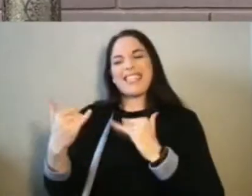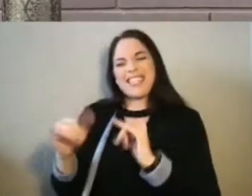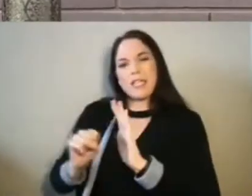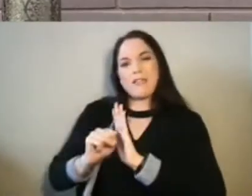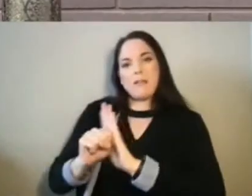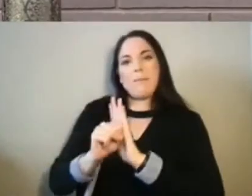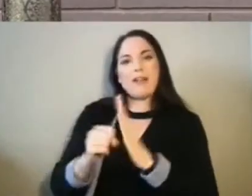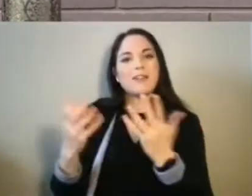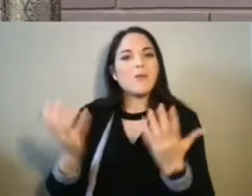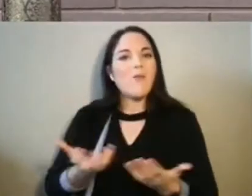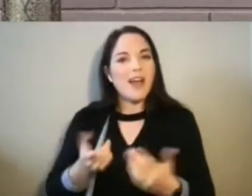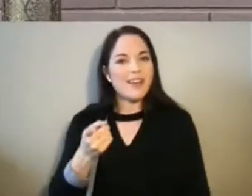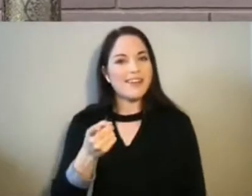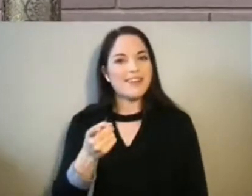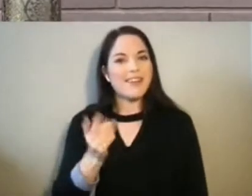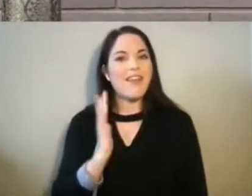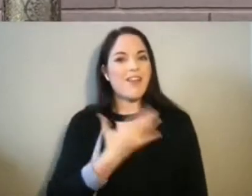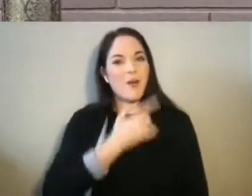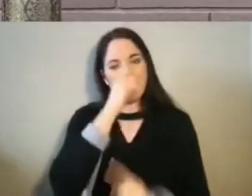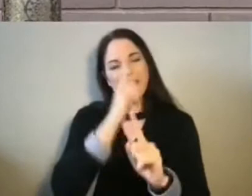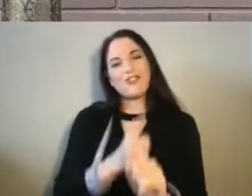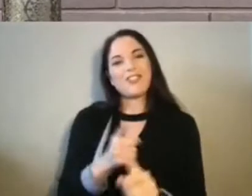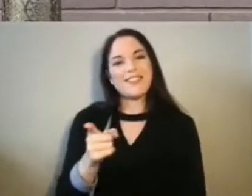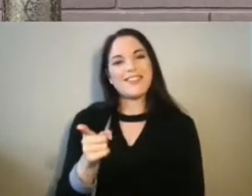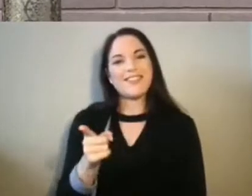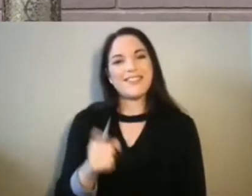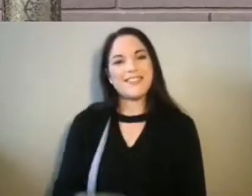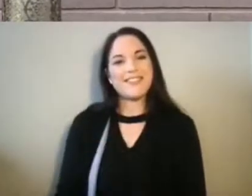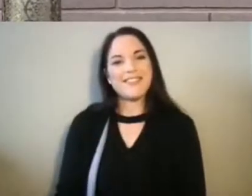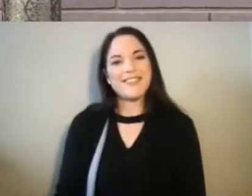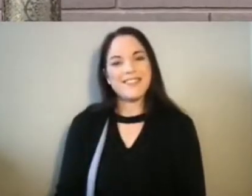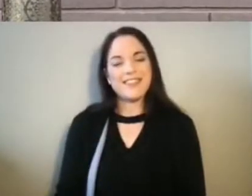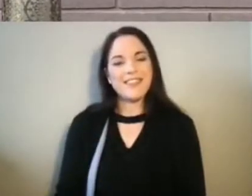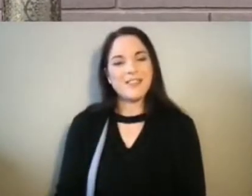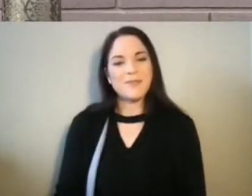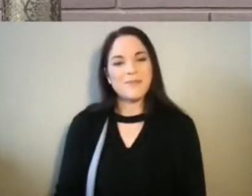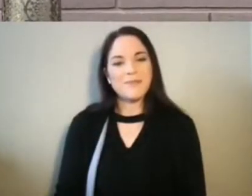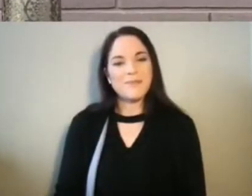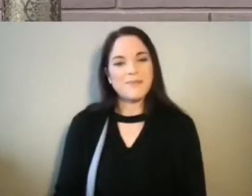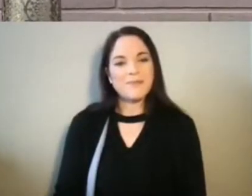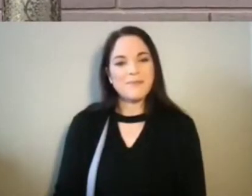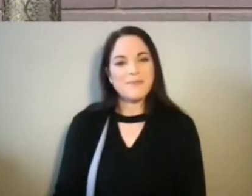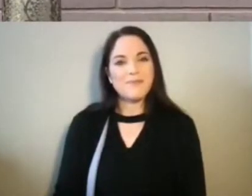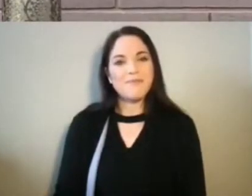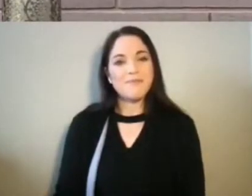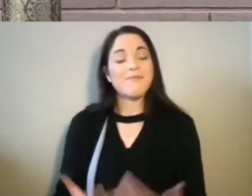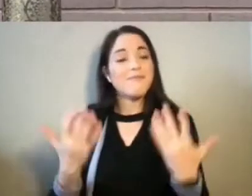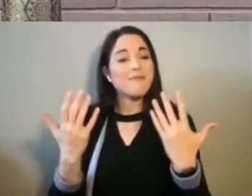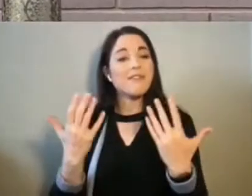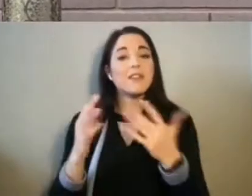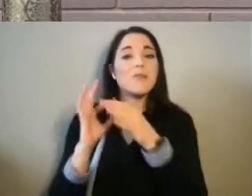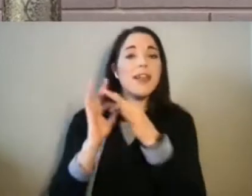limited, and what seems small may be unlimited.